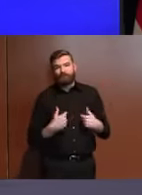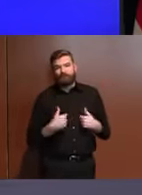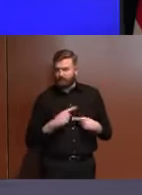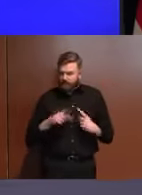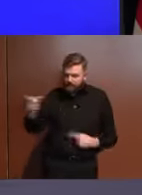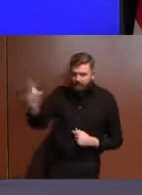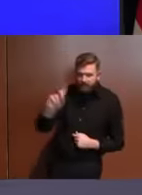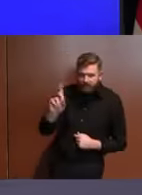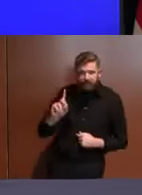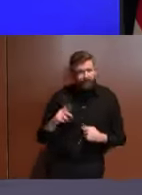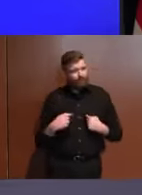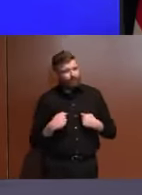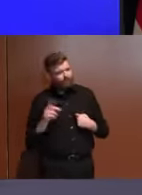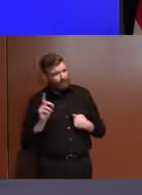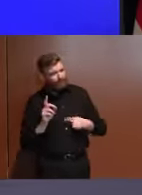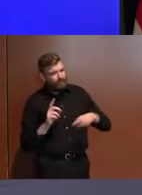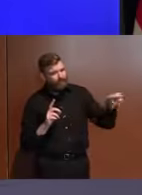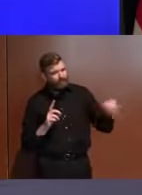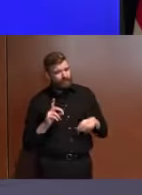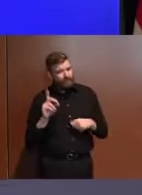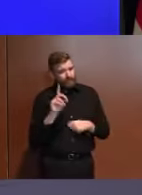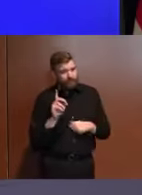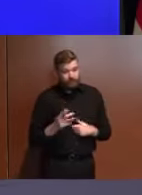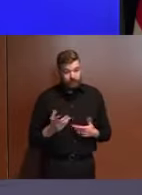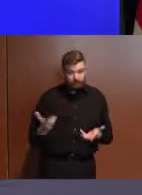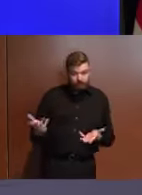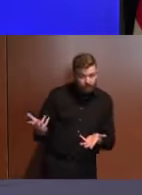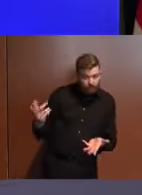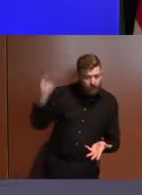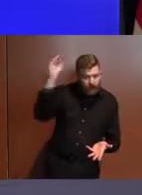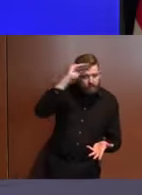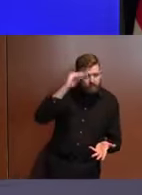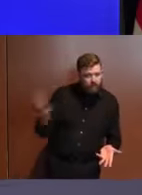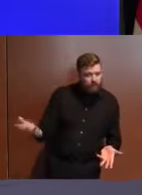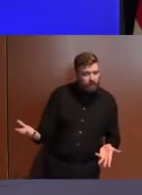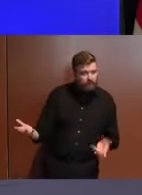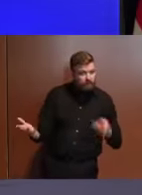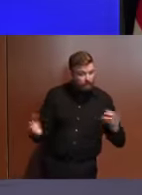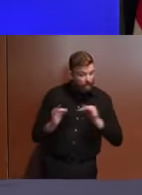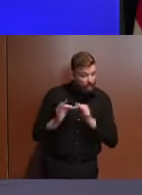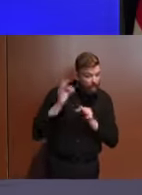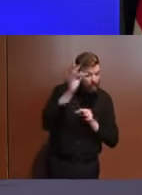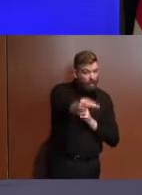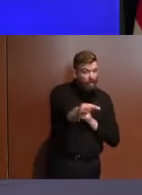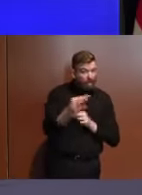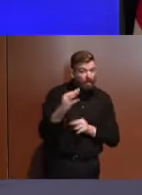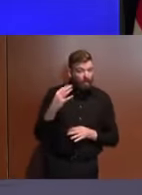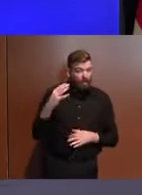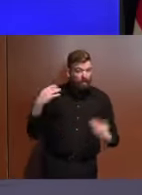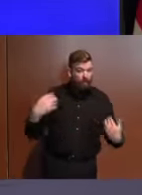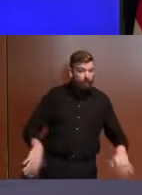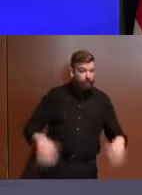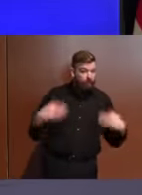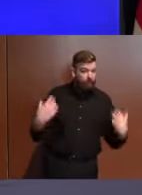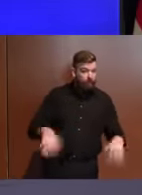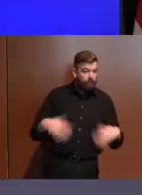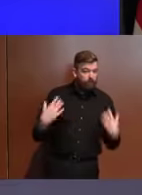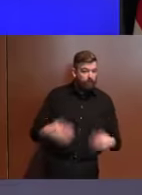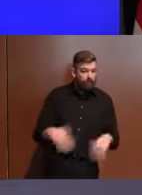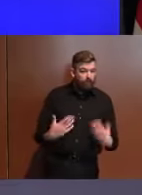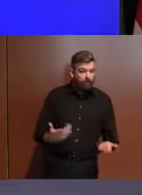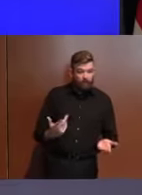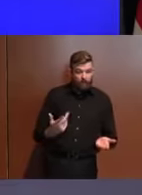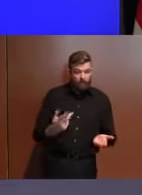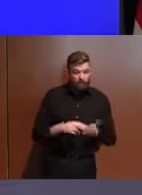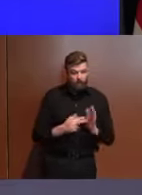you have a position on delaying the elections an entire year, or even canceling them entirely, doubling the length of people's terms? I would say this: I'm the titular head of the party,